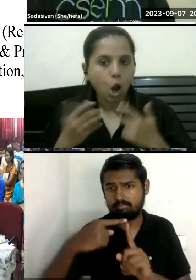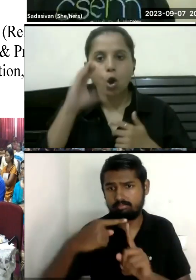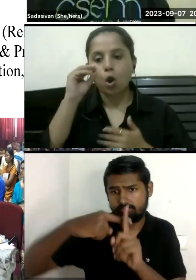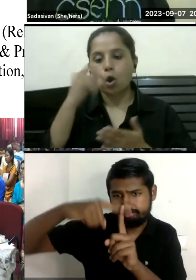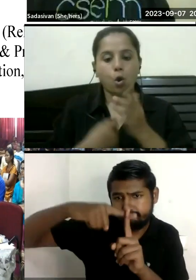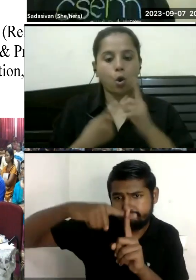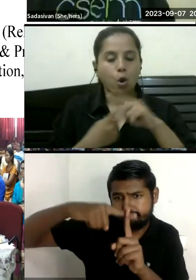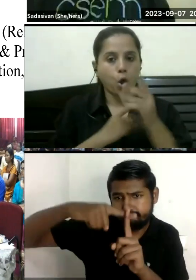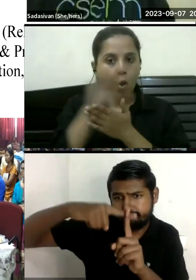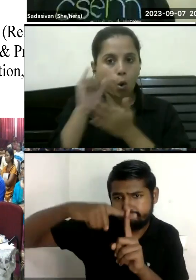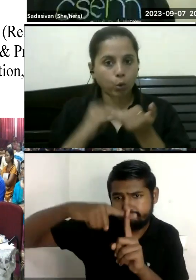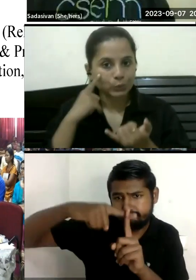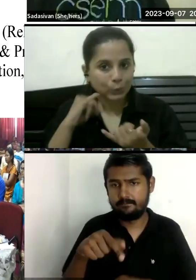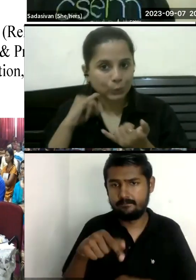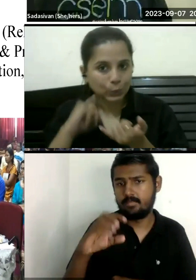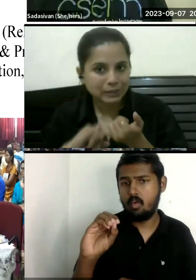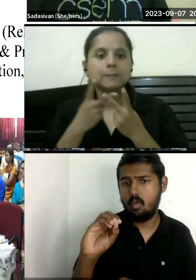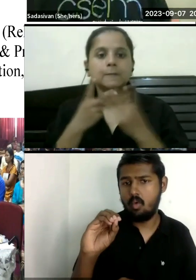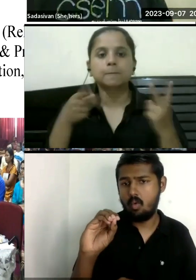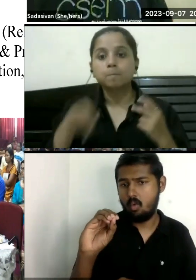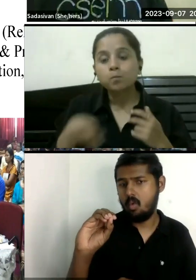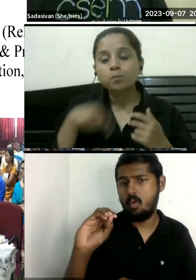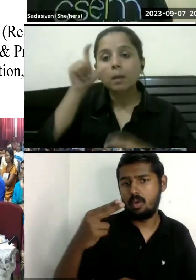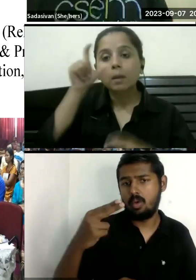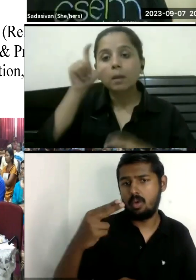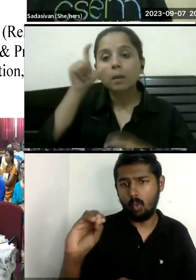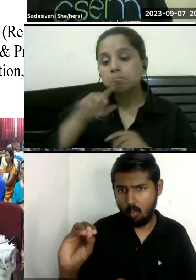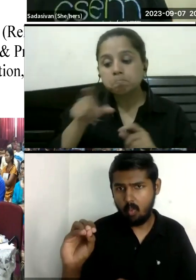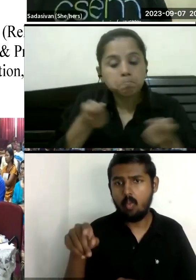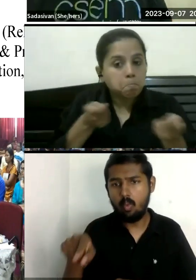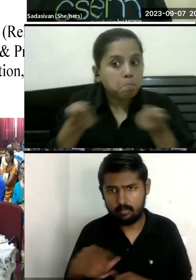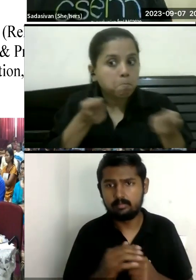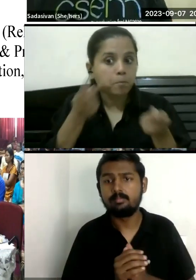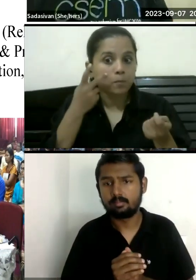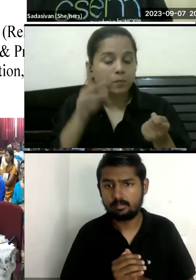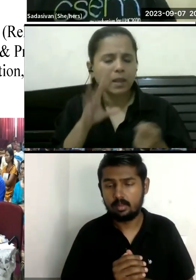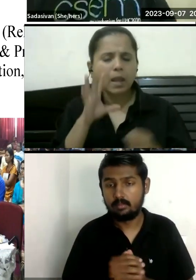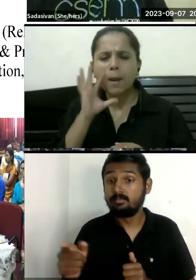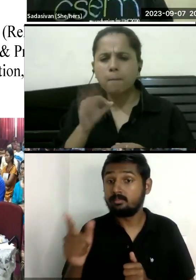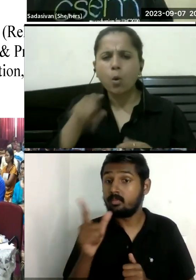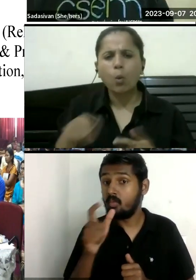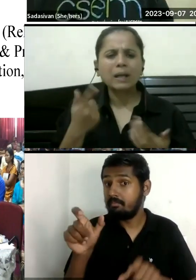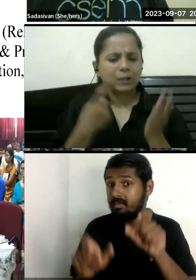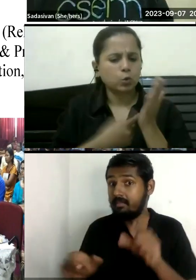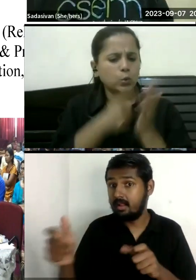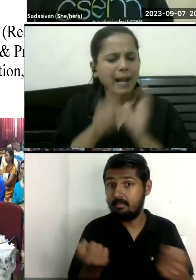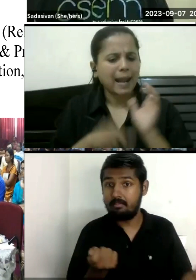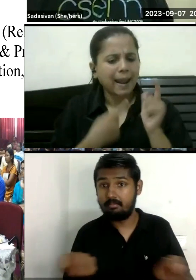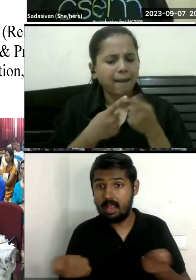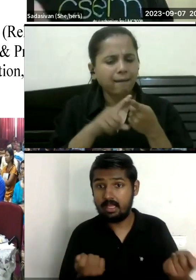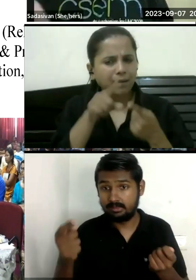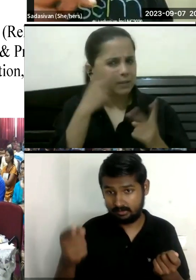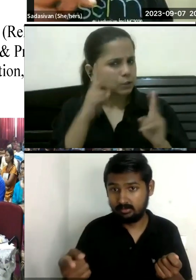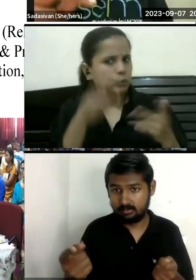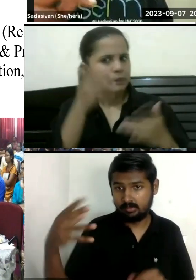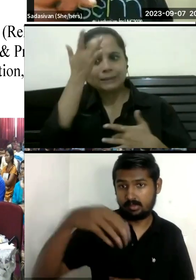other disease modifying treatments, and management of specific rare diseases is looked at by all the patient